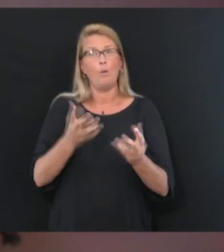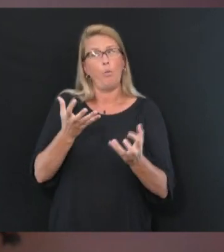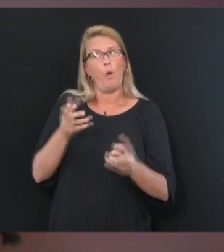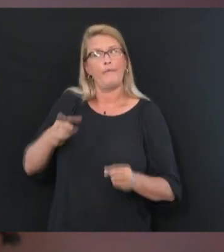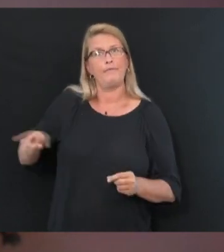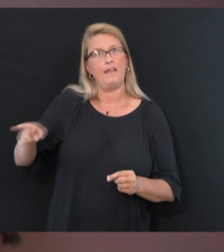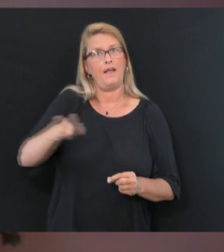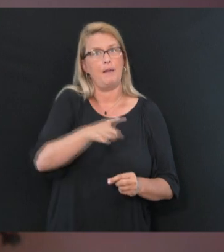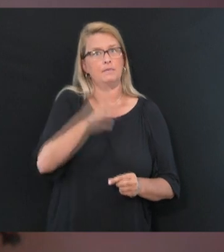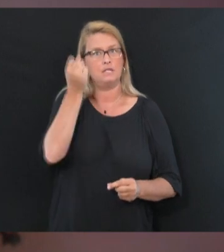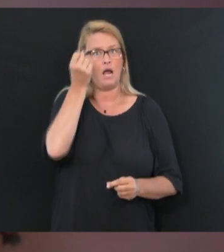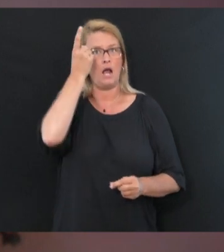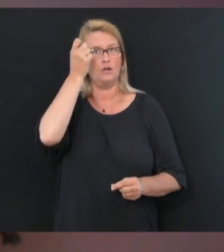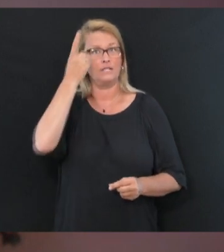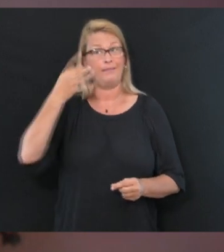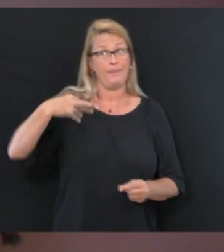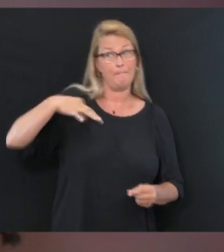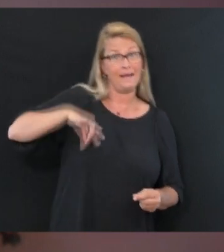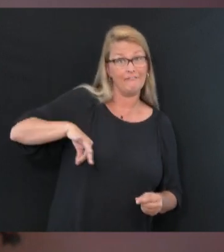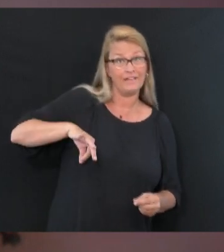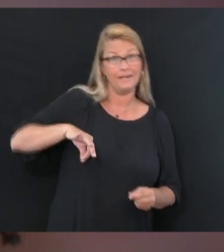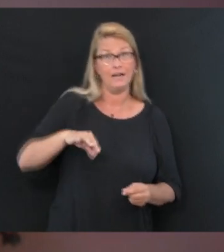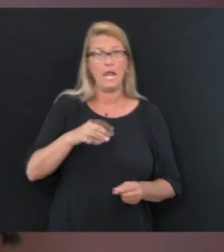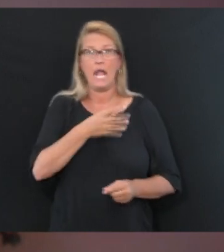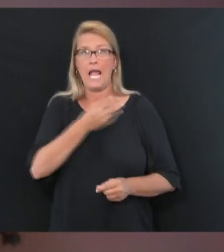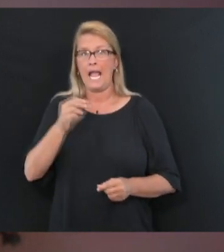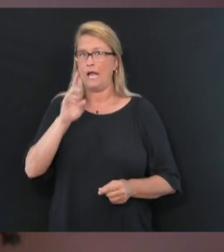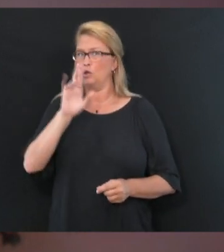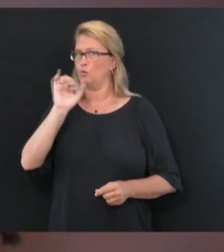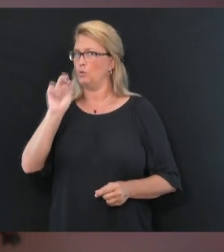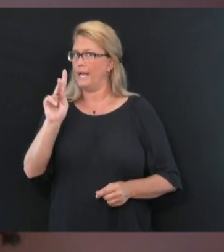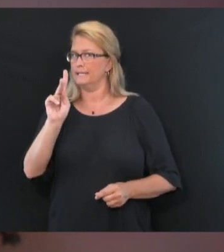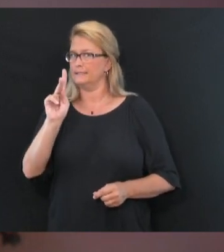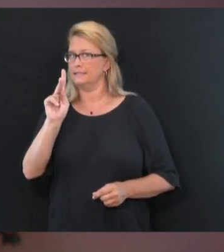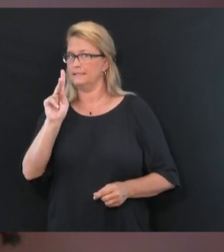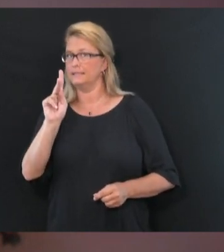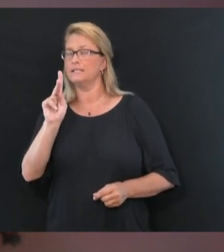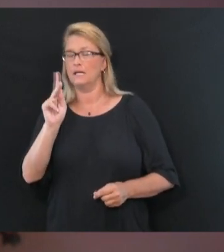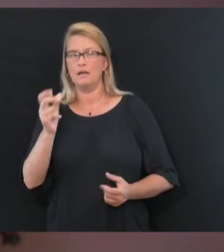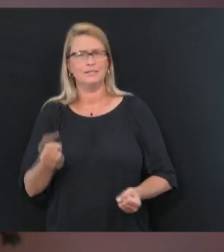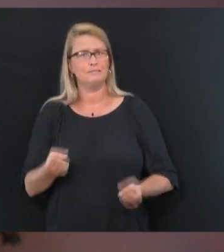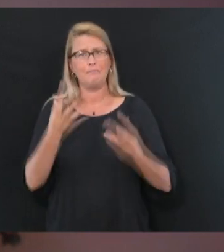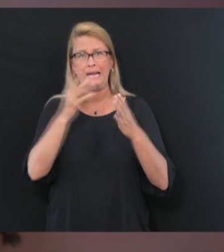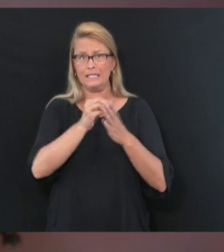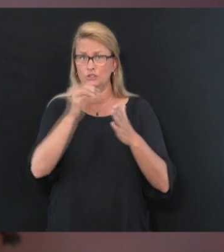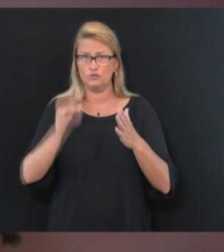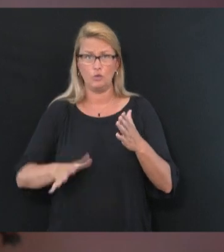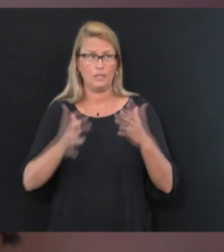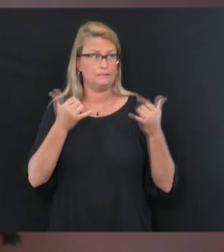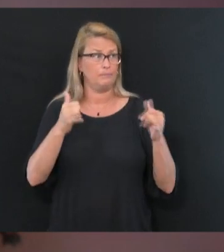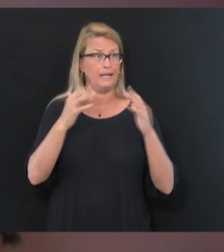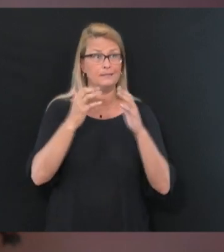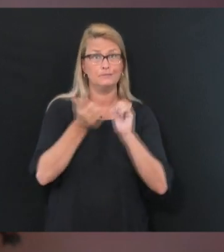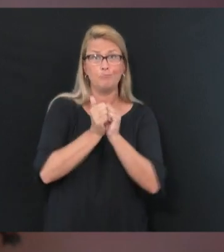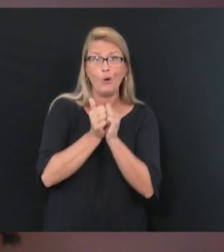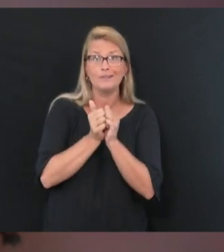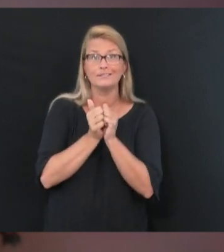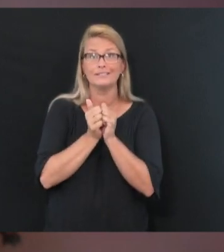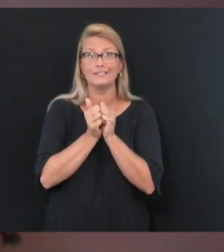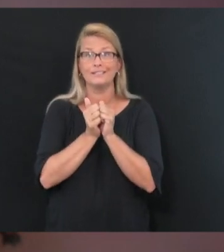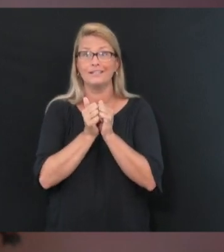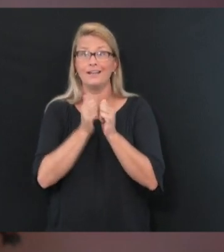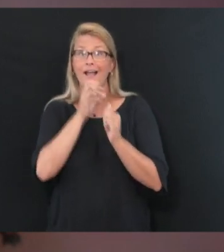the risks and the benefits. And because many of our students who play sports are